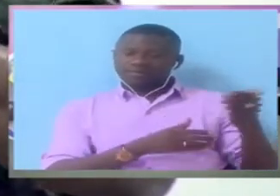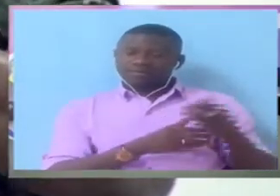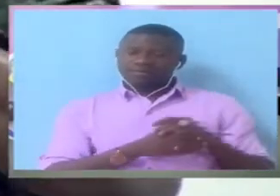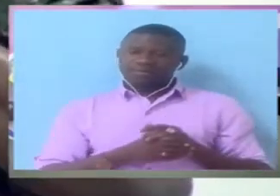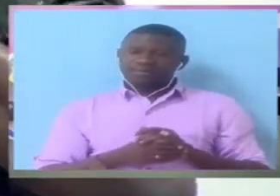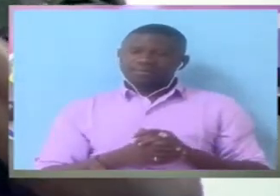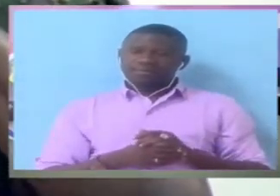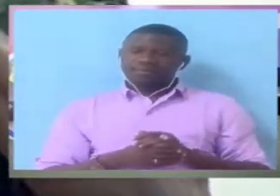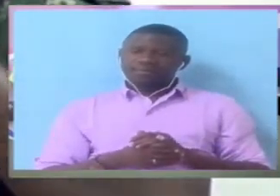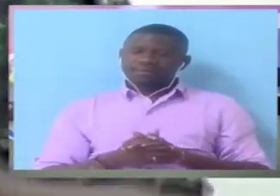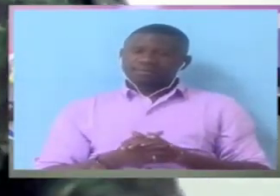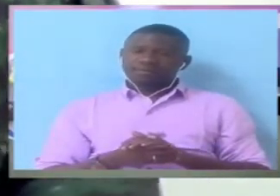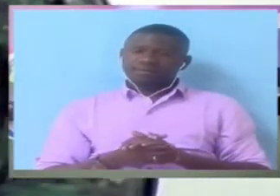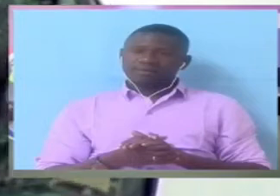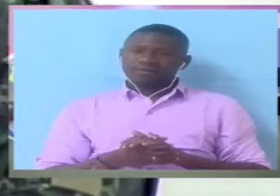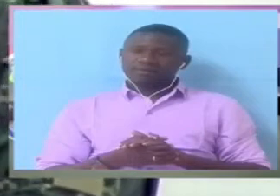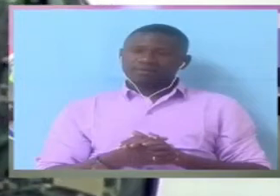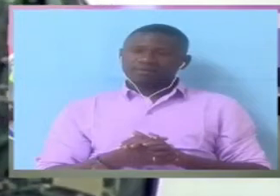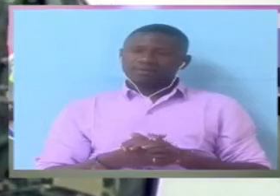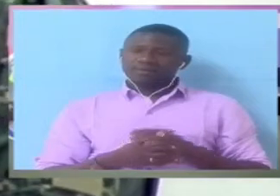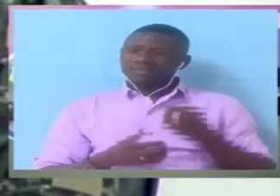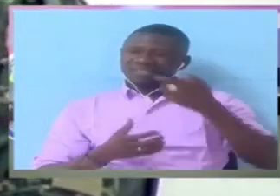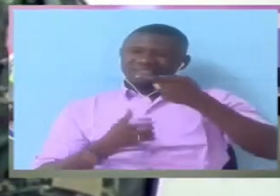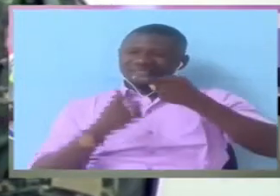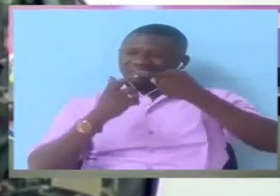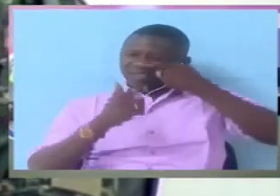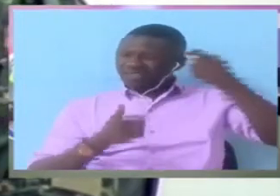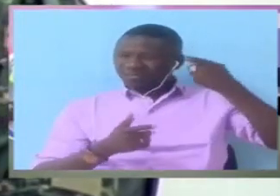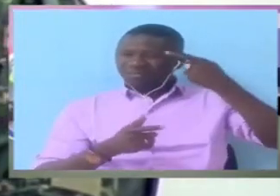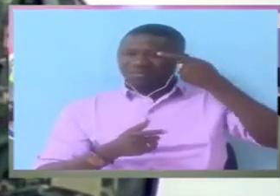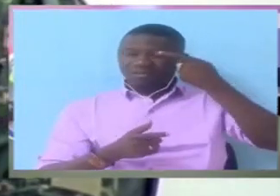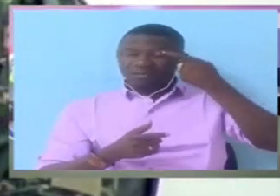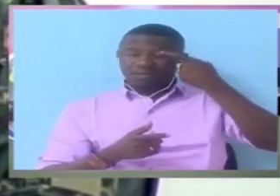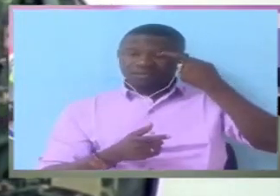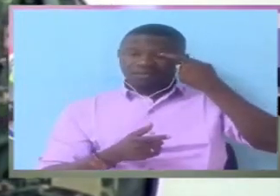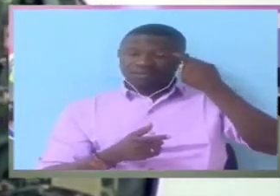and scratched my eyelids.